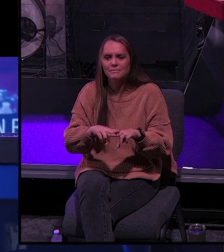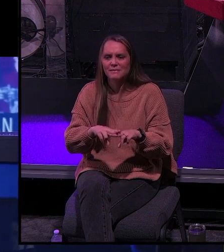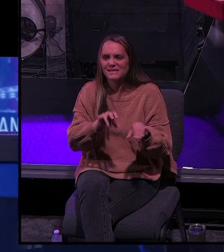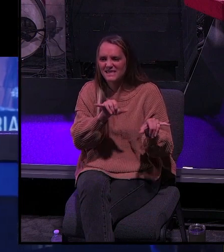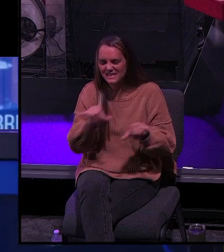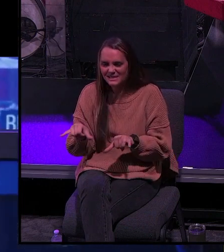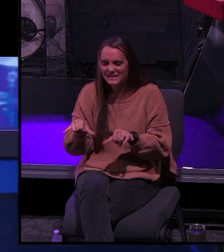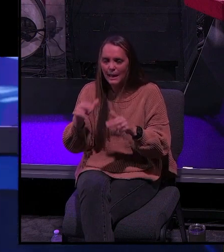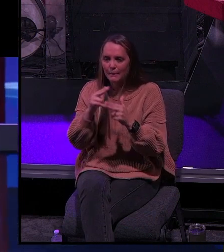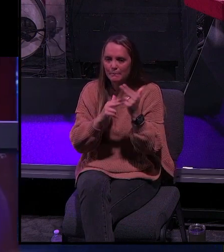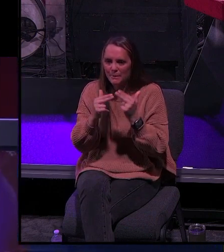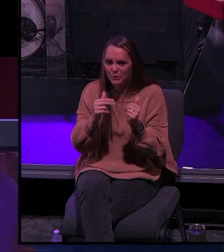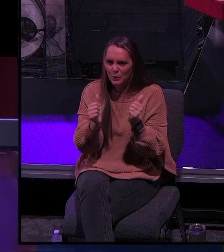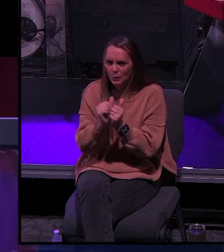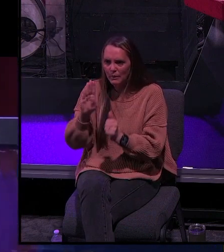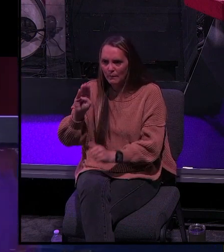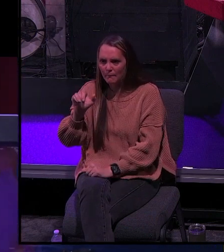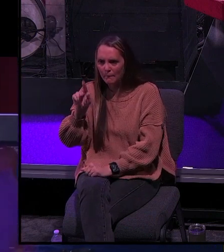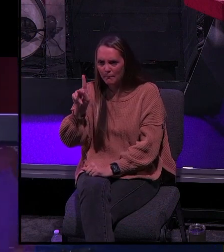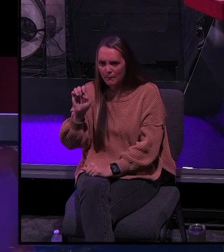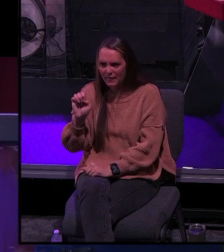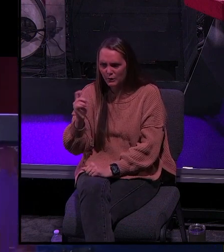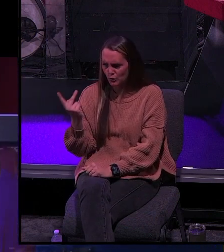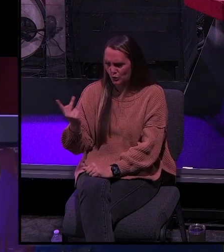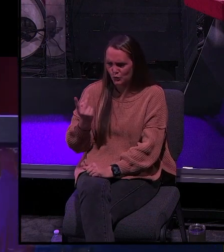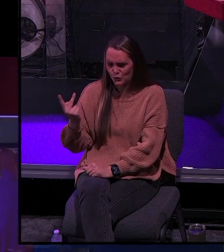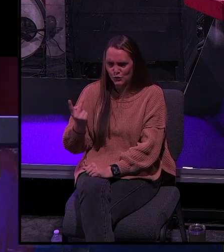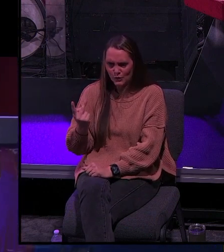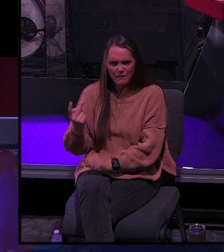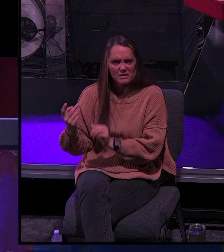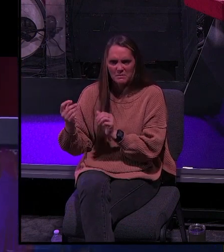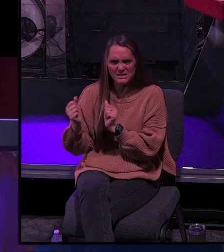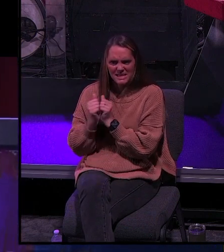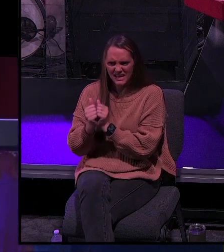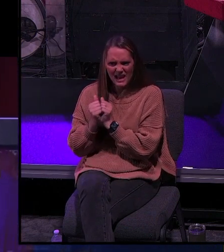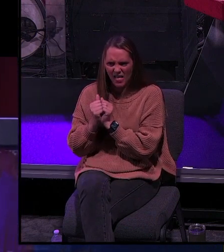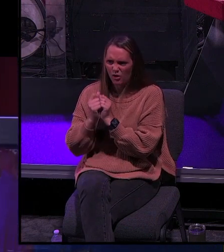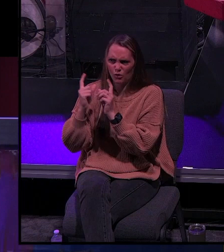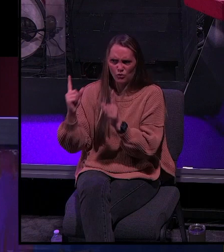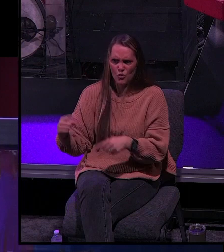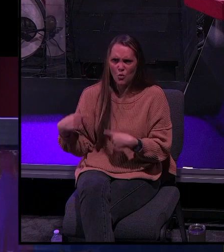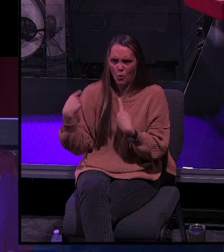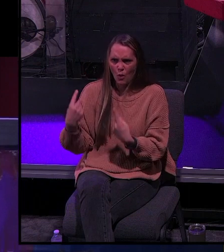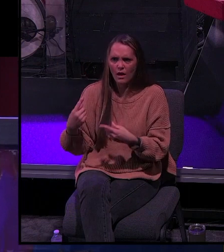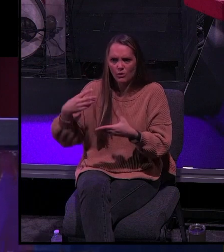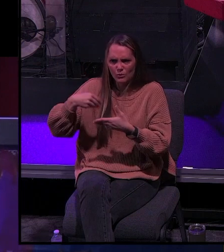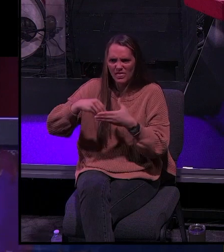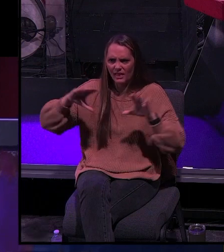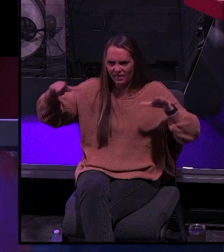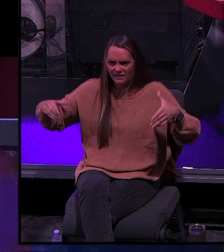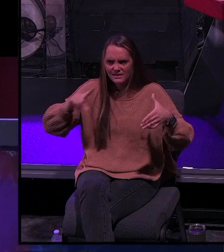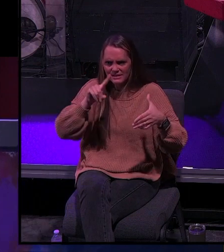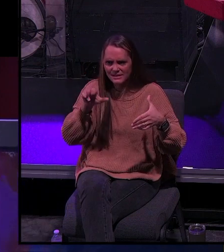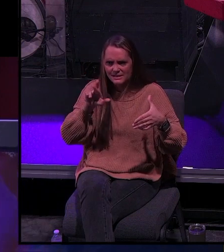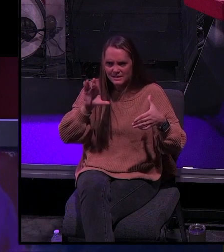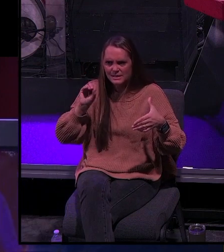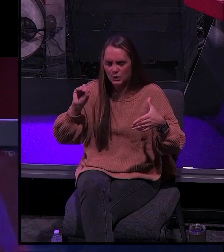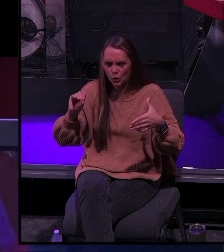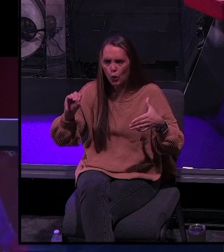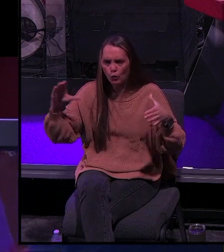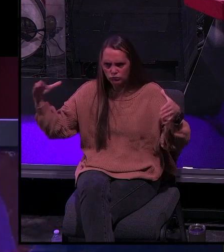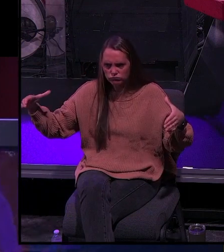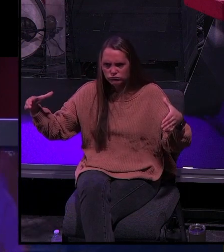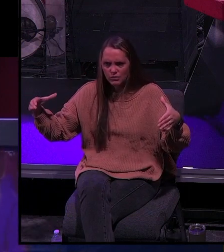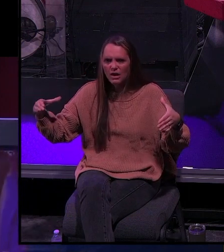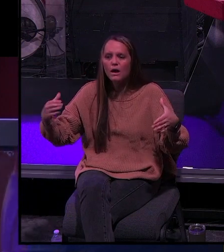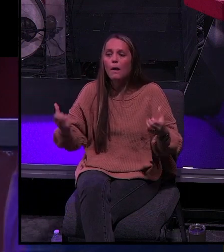and I were talking about how like we've hardly been together on a Sunday morning at the same church within our Zero Collective network. All you know, a lot of times we're kind